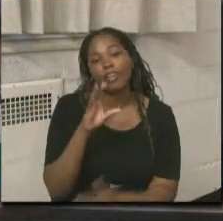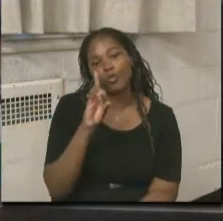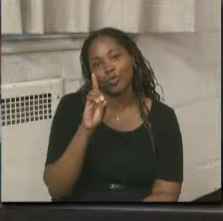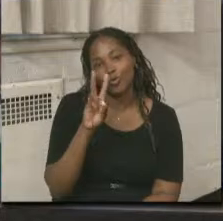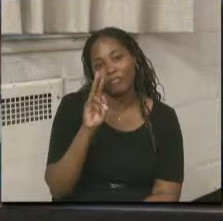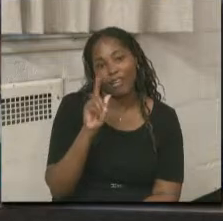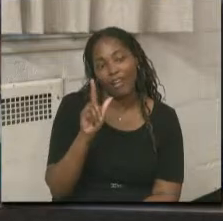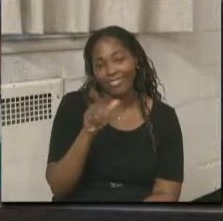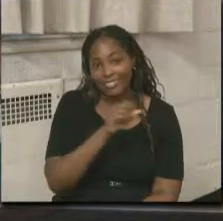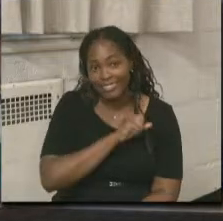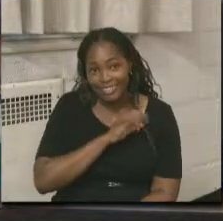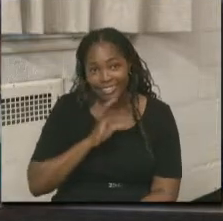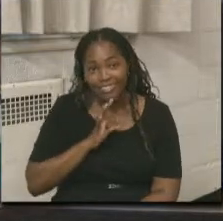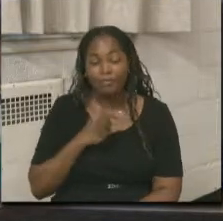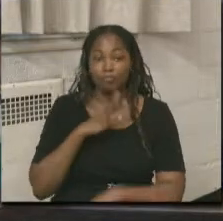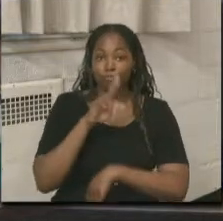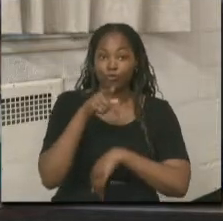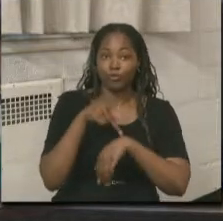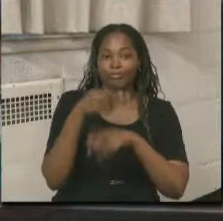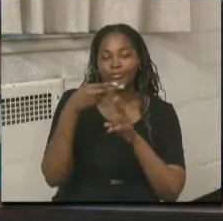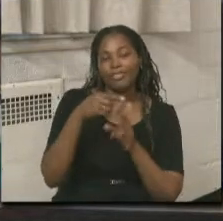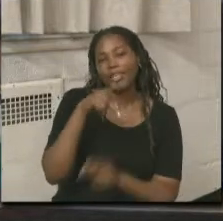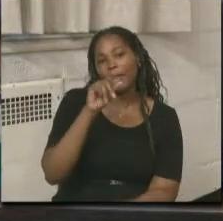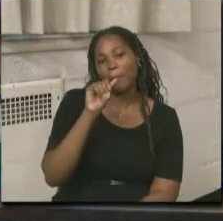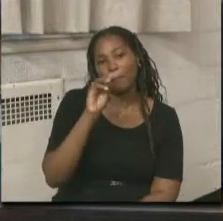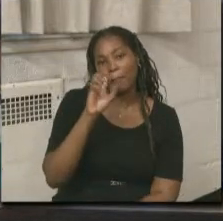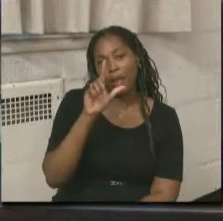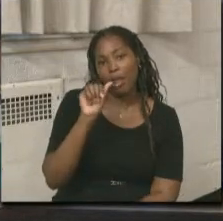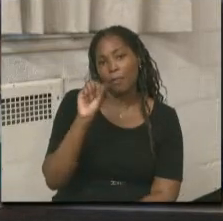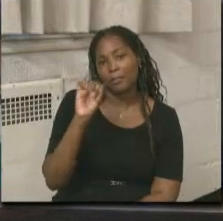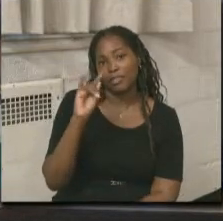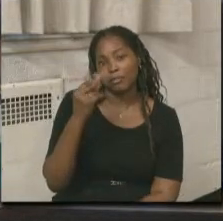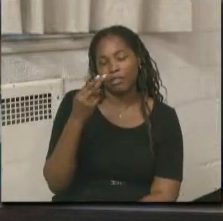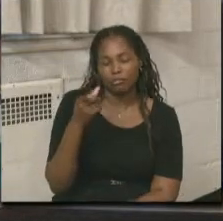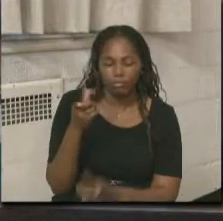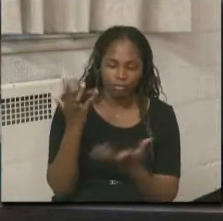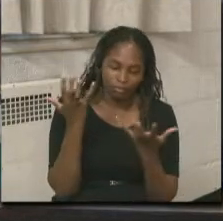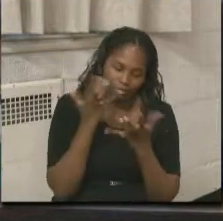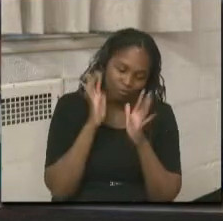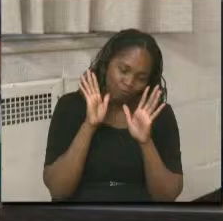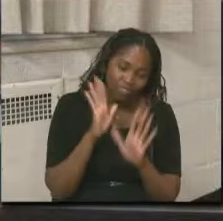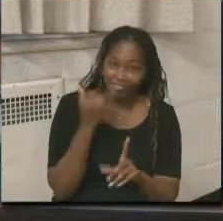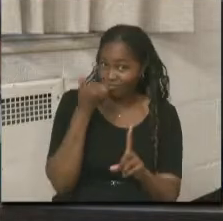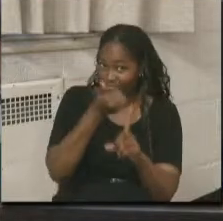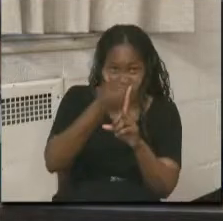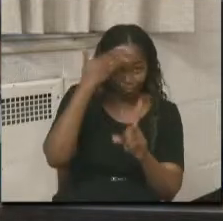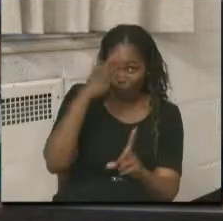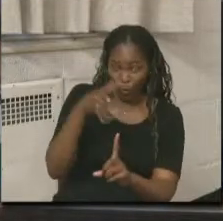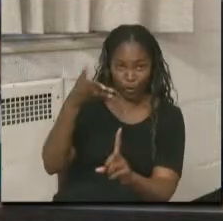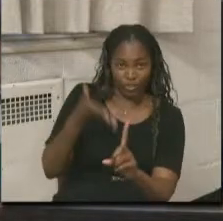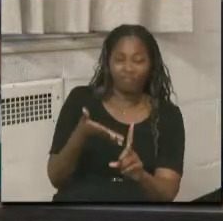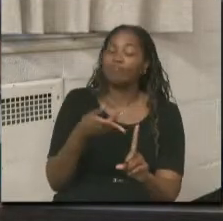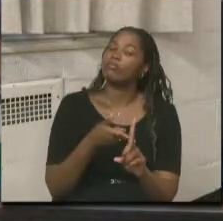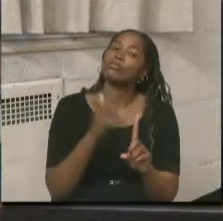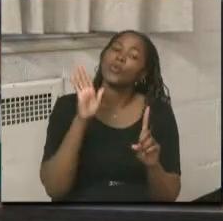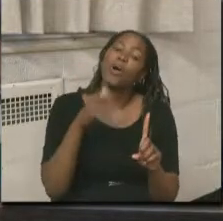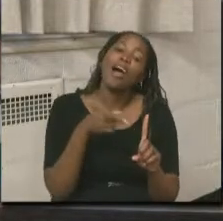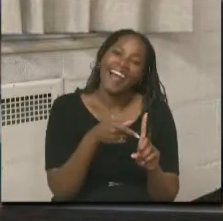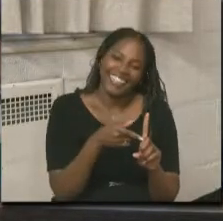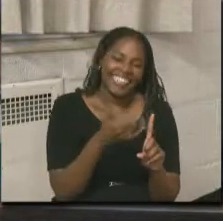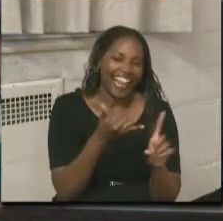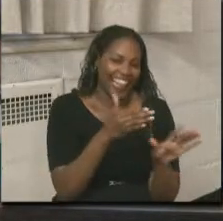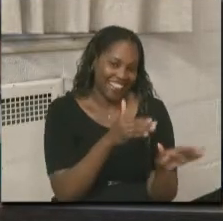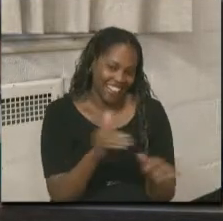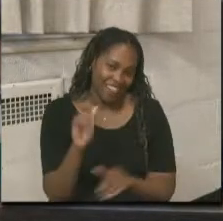principal, Pamela Smith. She great. If you don't know my principal, she's great. She is leaving Duval High School, but she